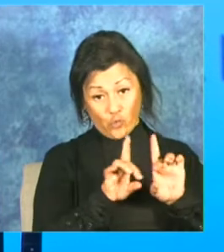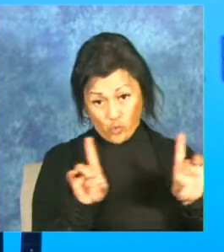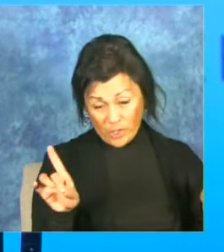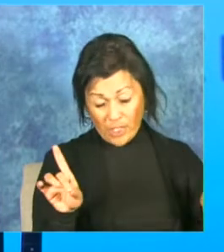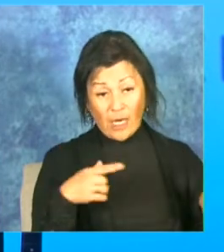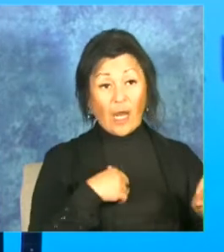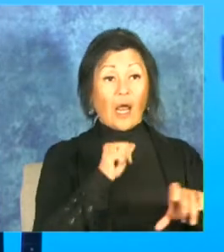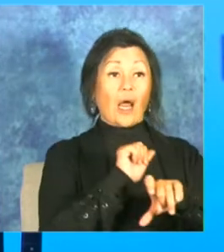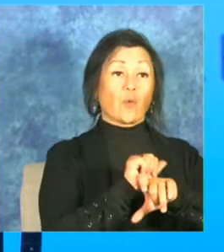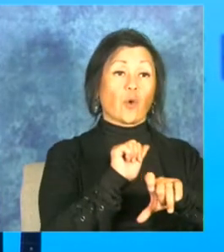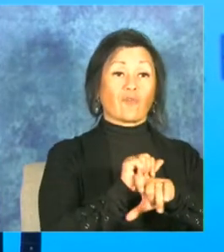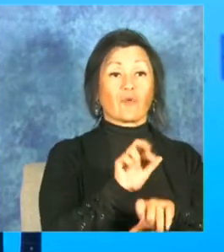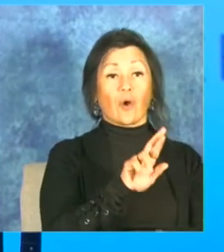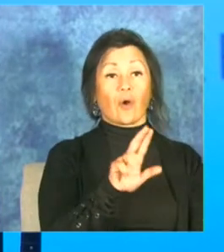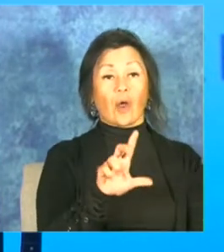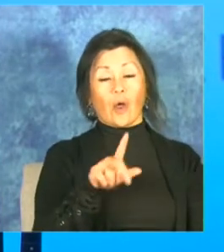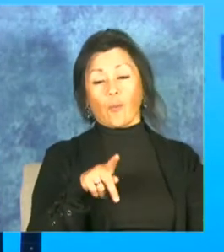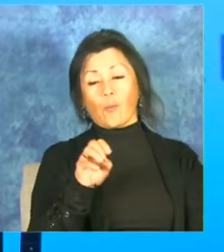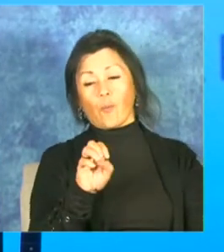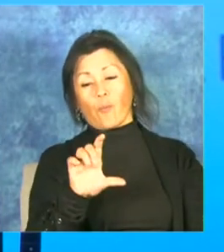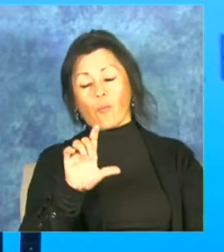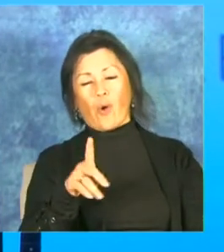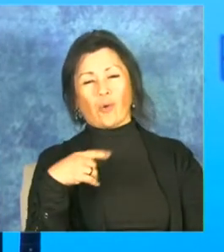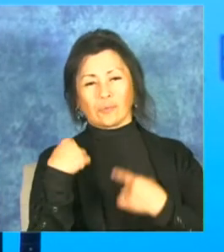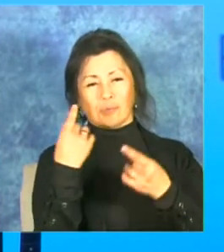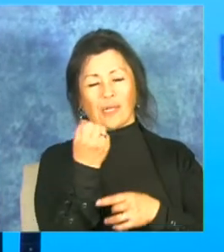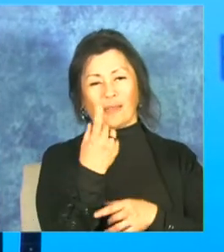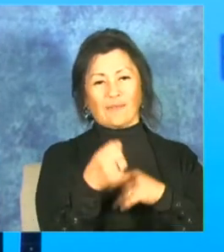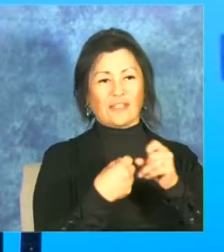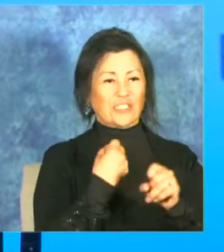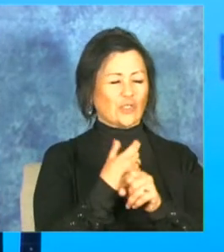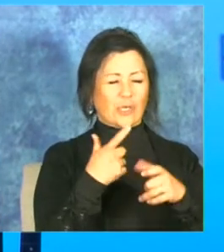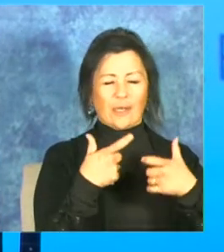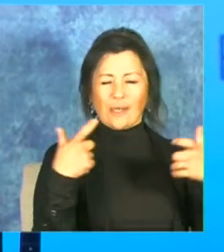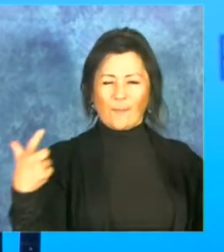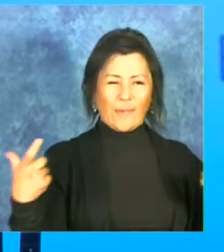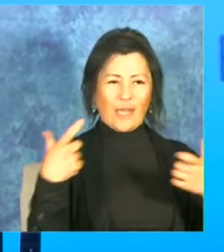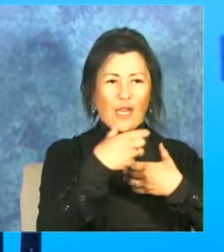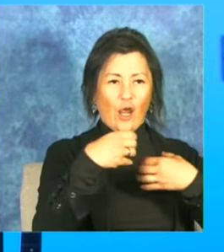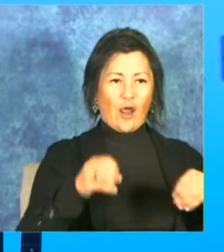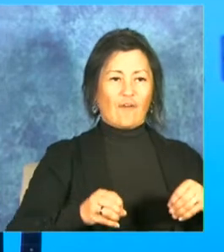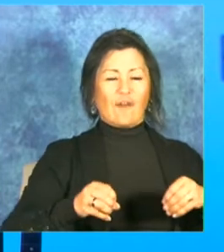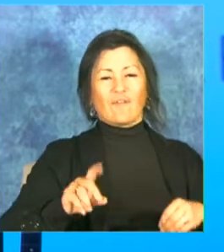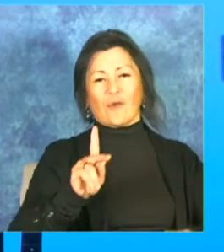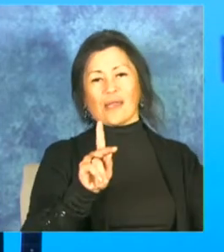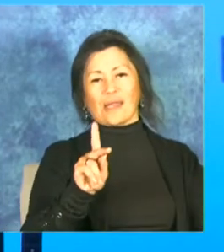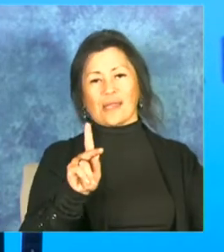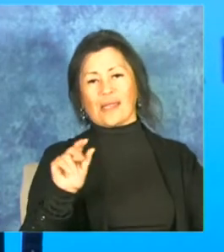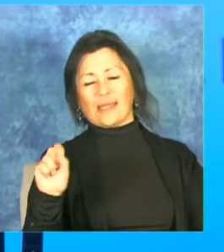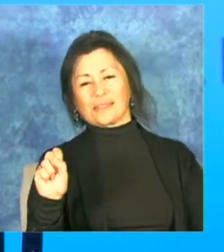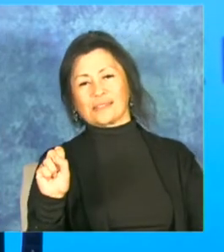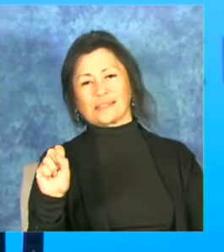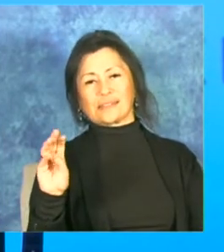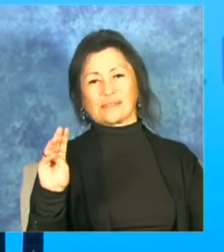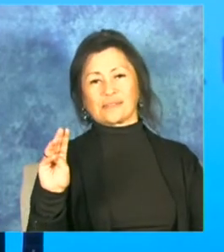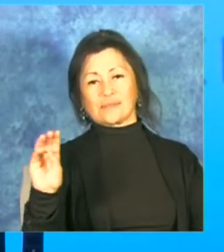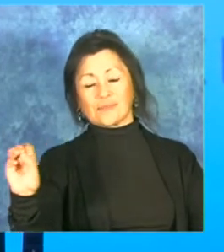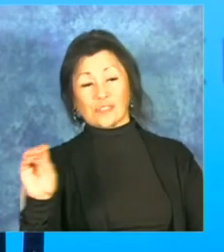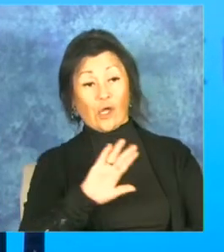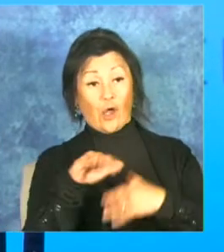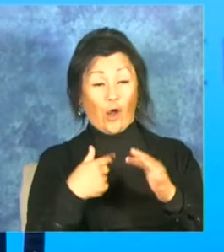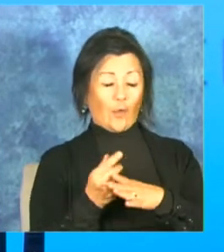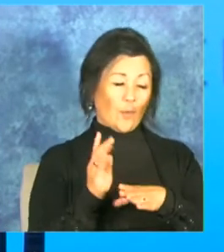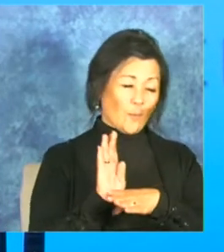but I worked for R.L. Polk & Company for 11 years in the biggest offices over all of Kansas City, Missouri, all of the businesses in Kansas